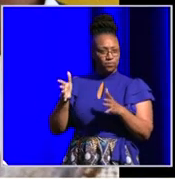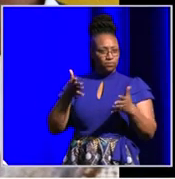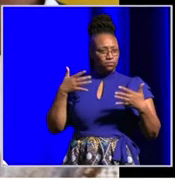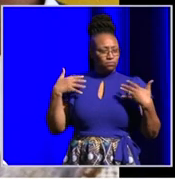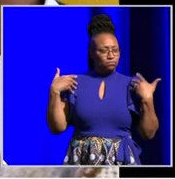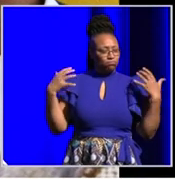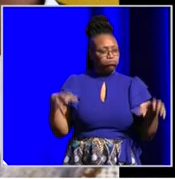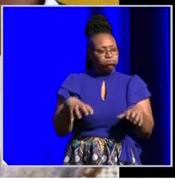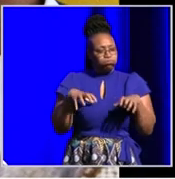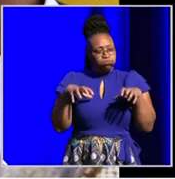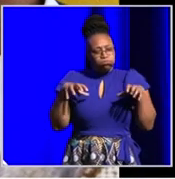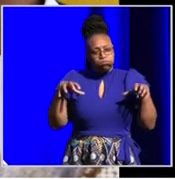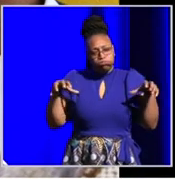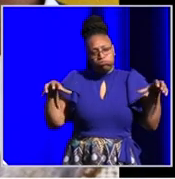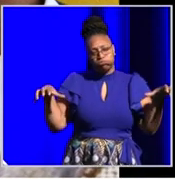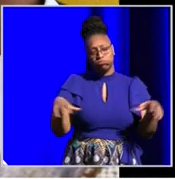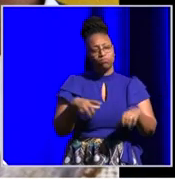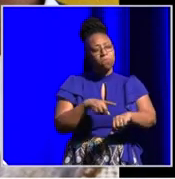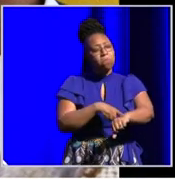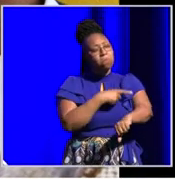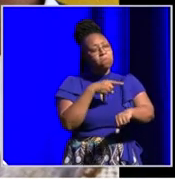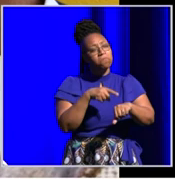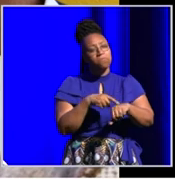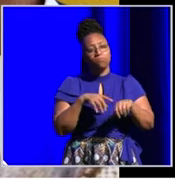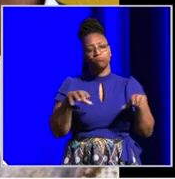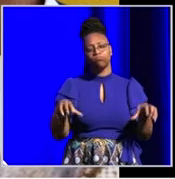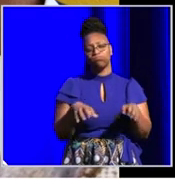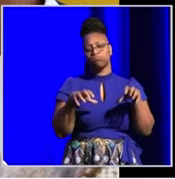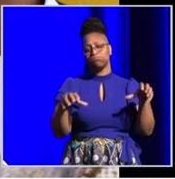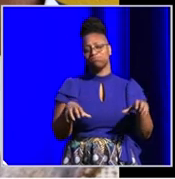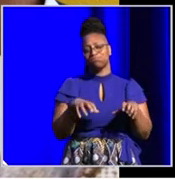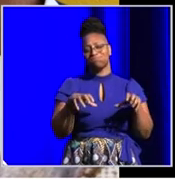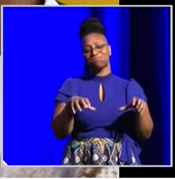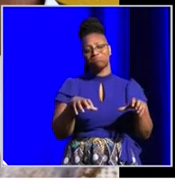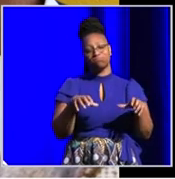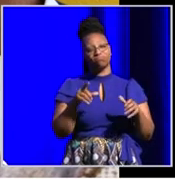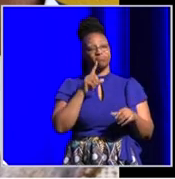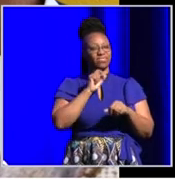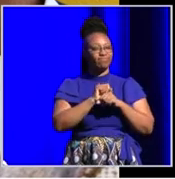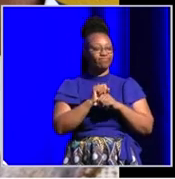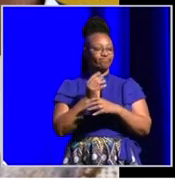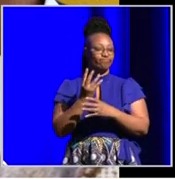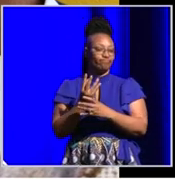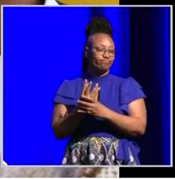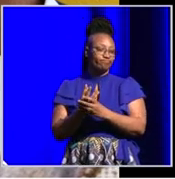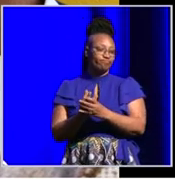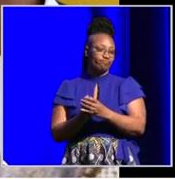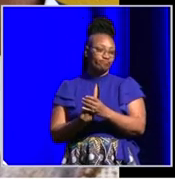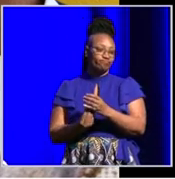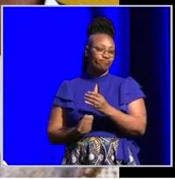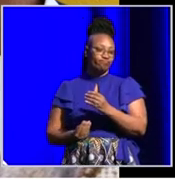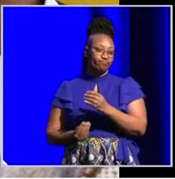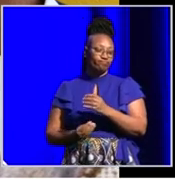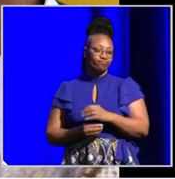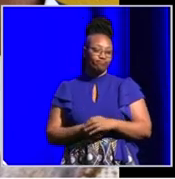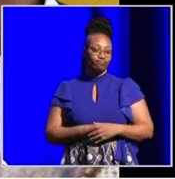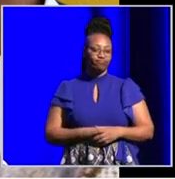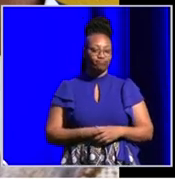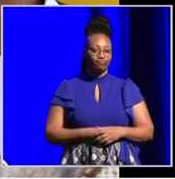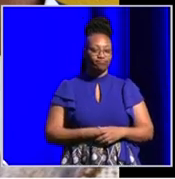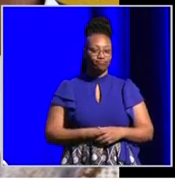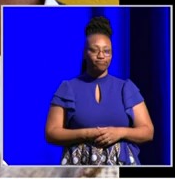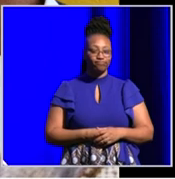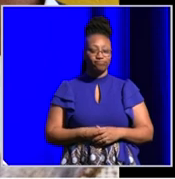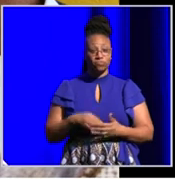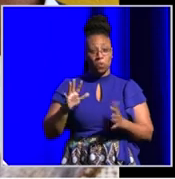no longer with us in the flesh, and even though Tom and I are poor